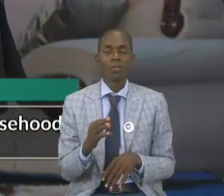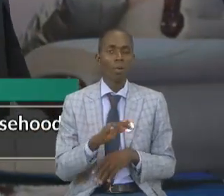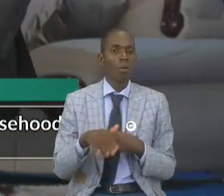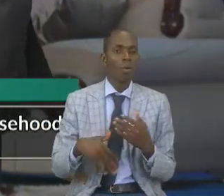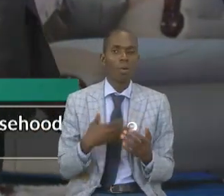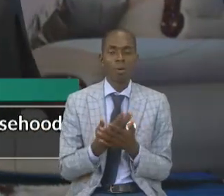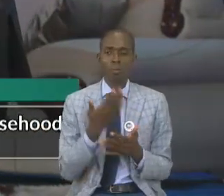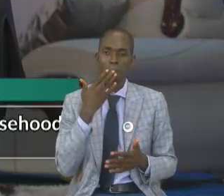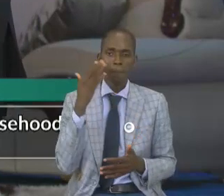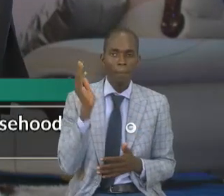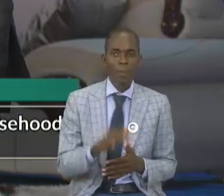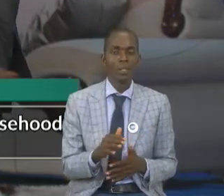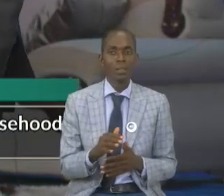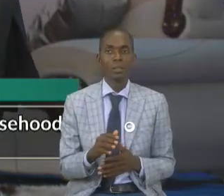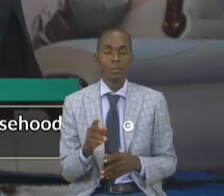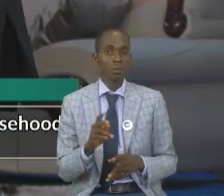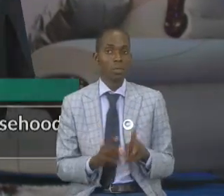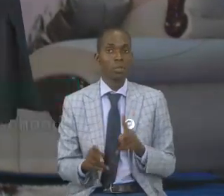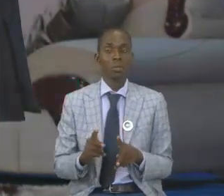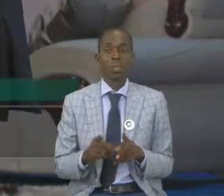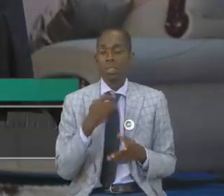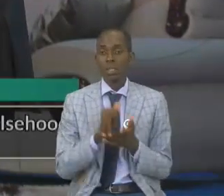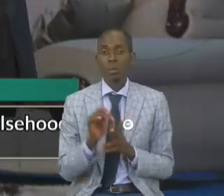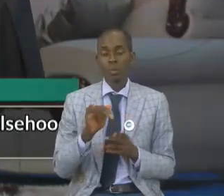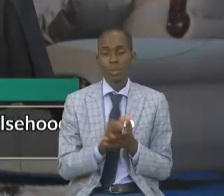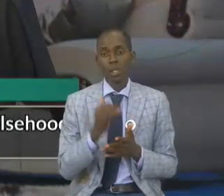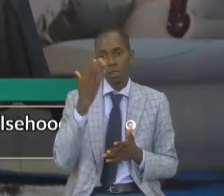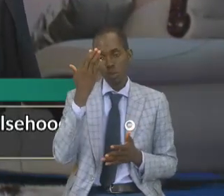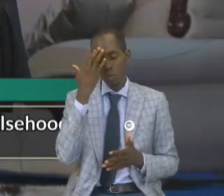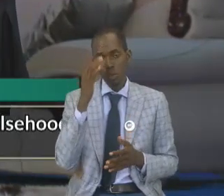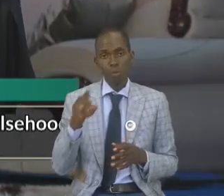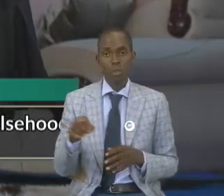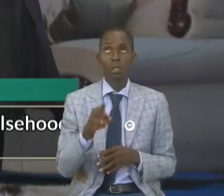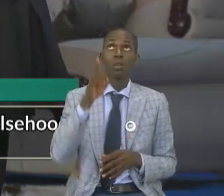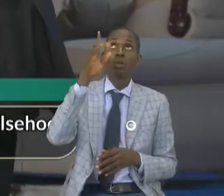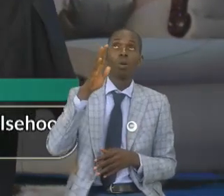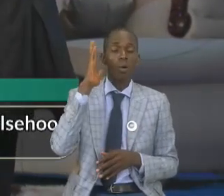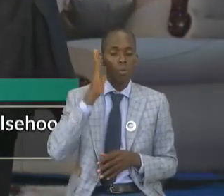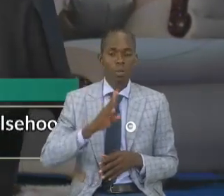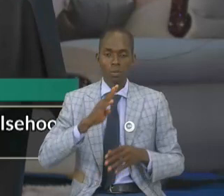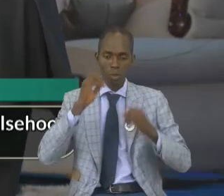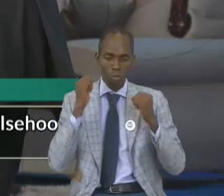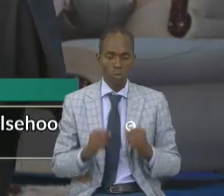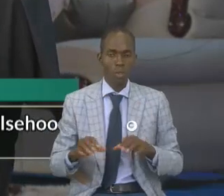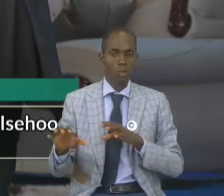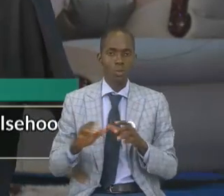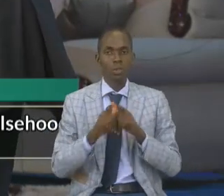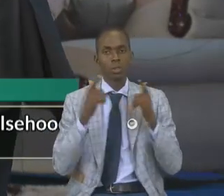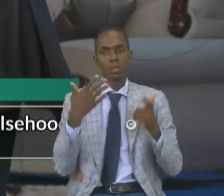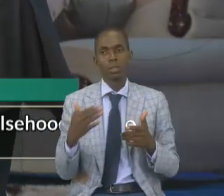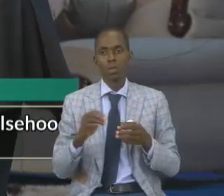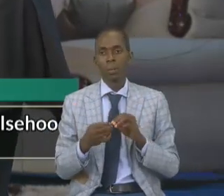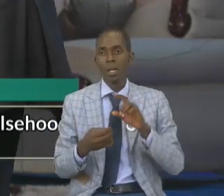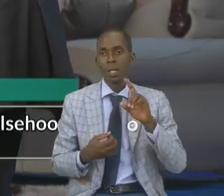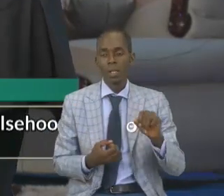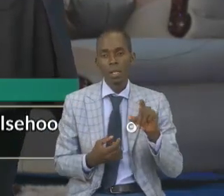evil beings, except for the people that do know their God, they'll be stronger and they will do exploits. Number 11